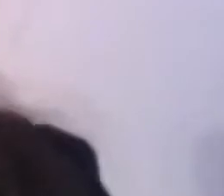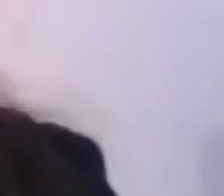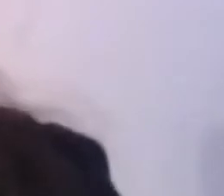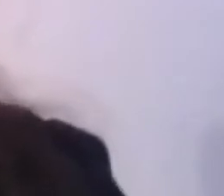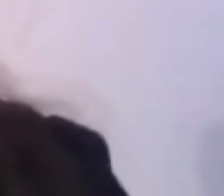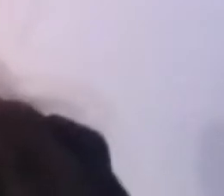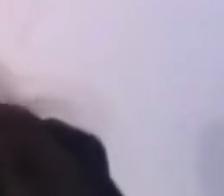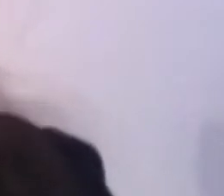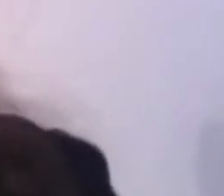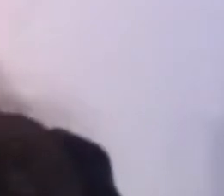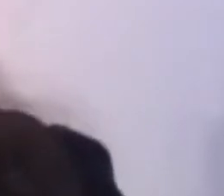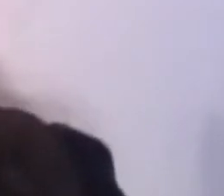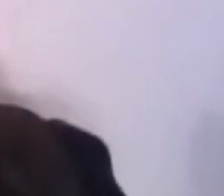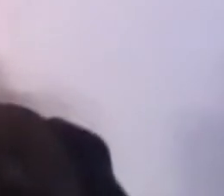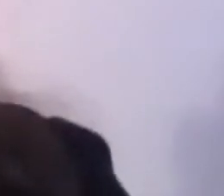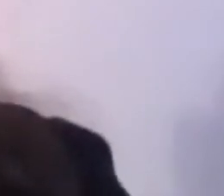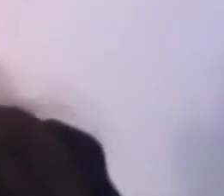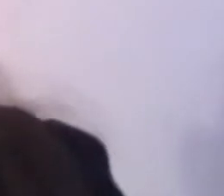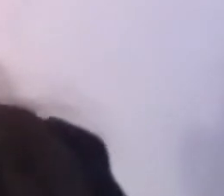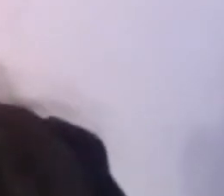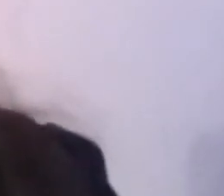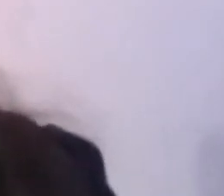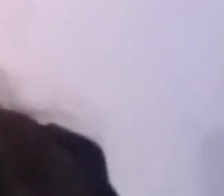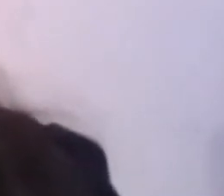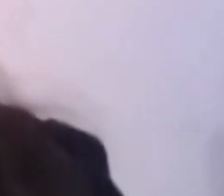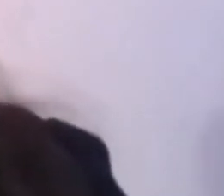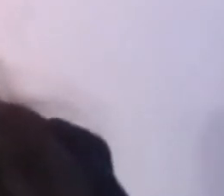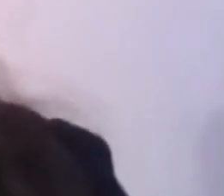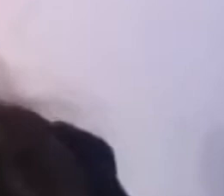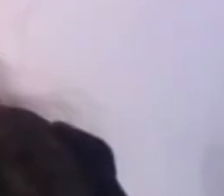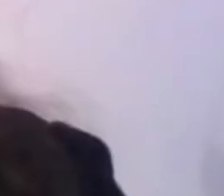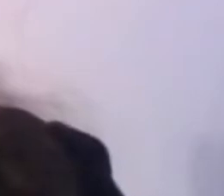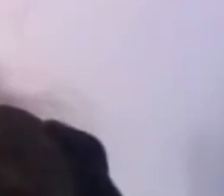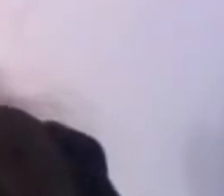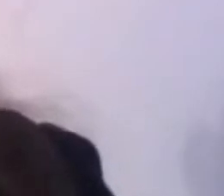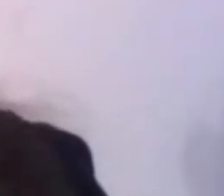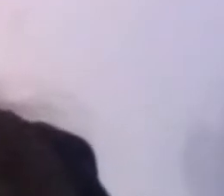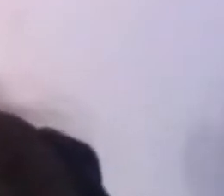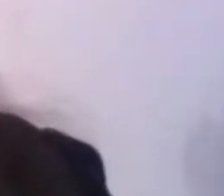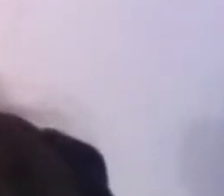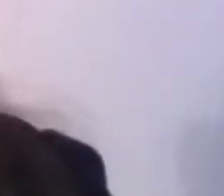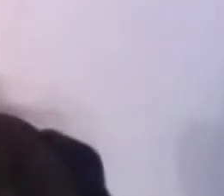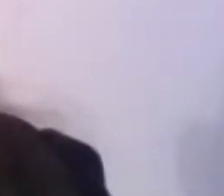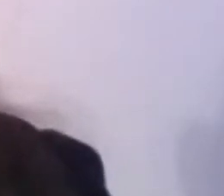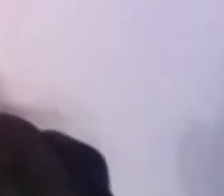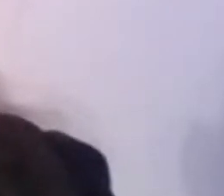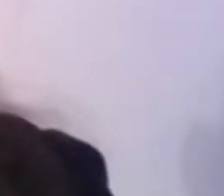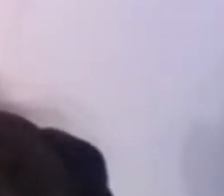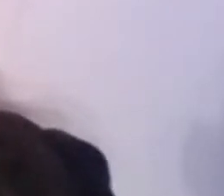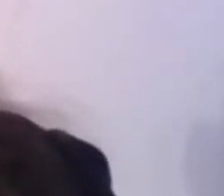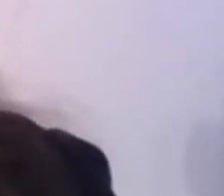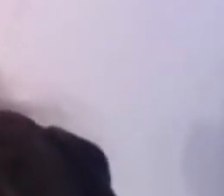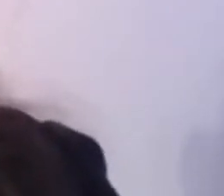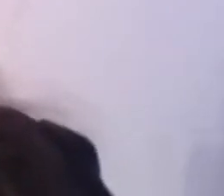Dans Romane, bien sûr, il y a mort, comme au bout de tous nos chemins, au terme de tous nos